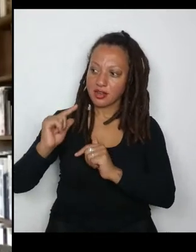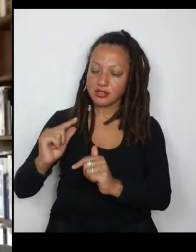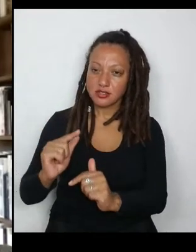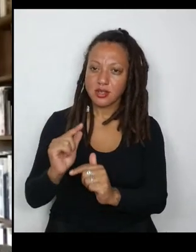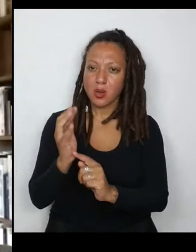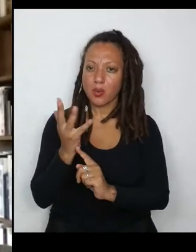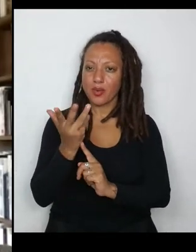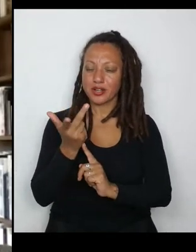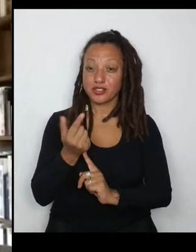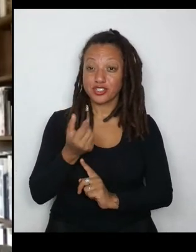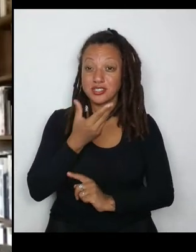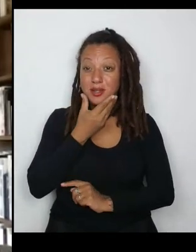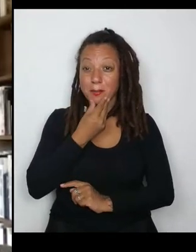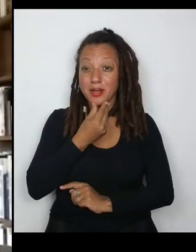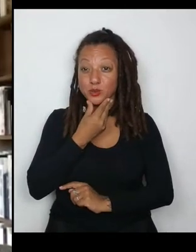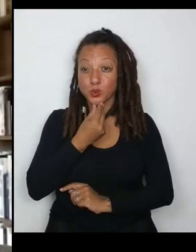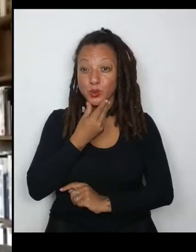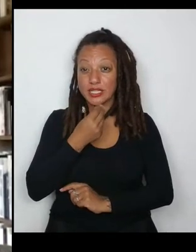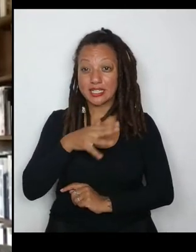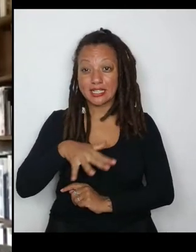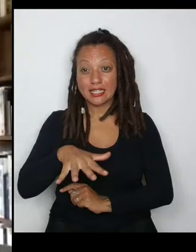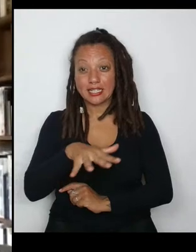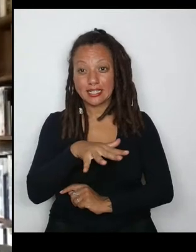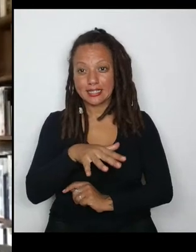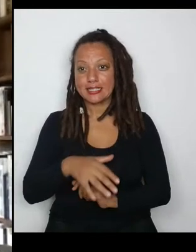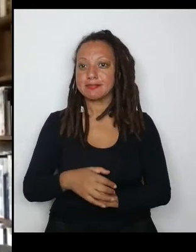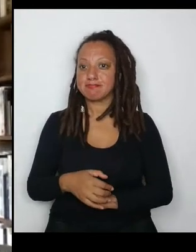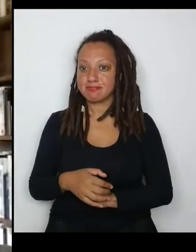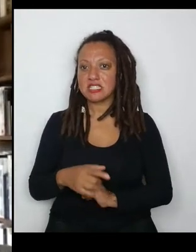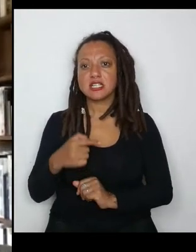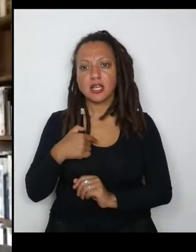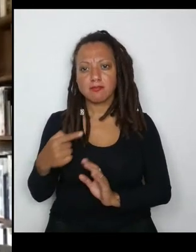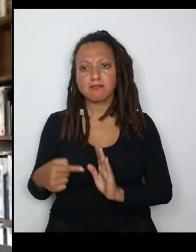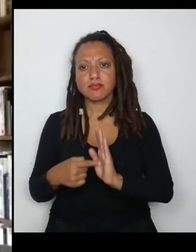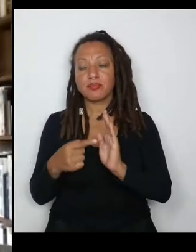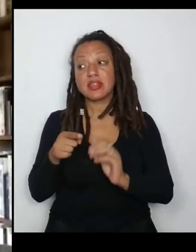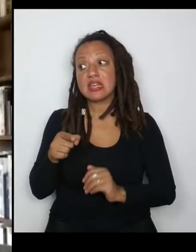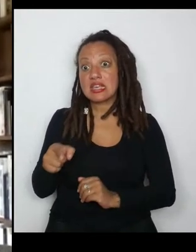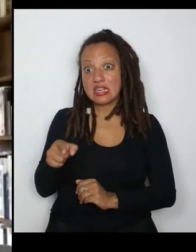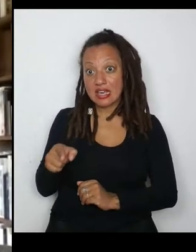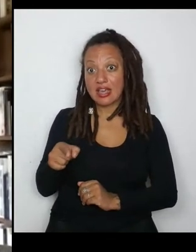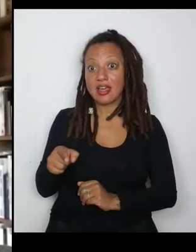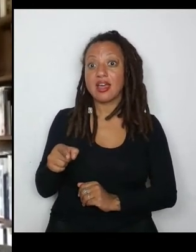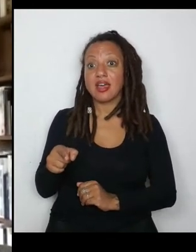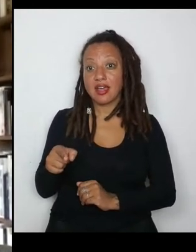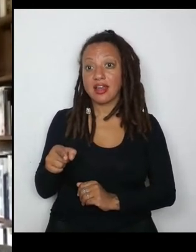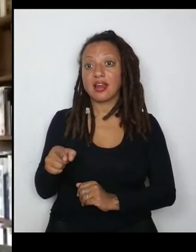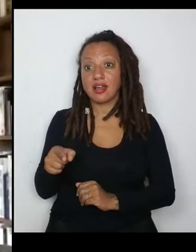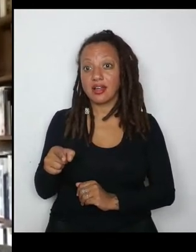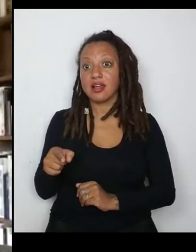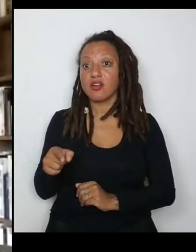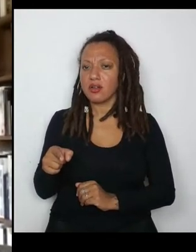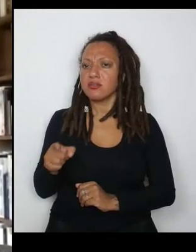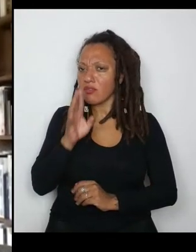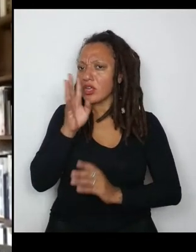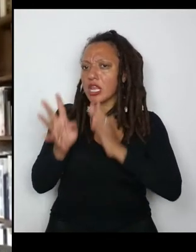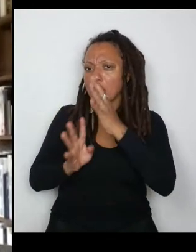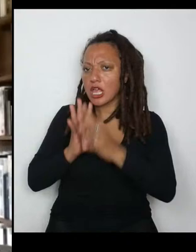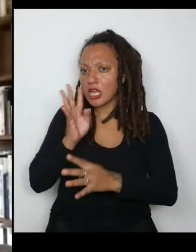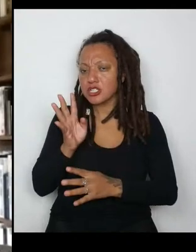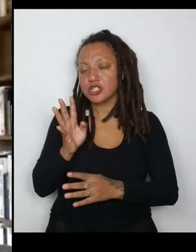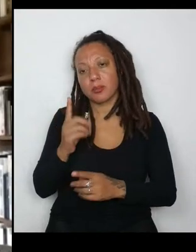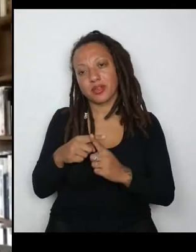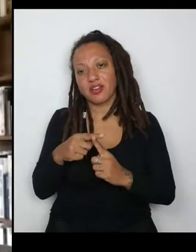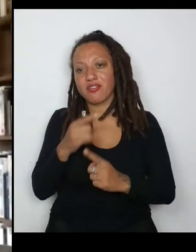condemned and now we're looking at him in more nuanced ways and artists are also responding to him in very complex and nuanced